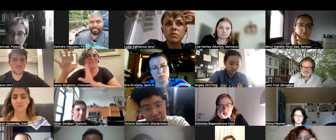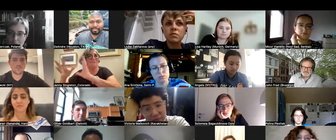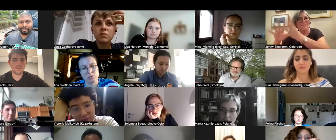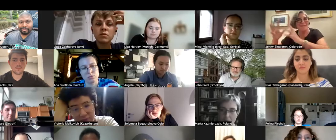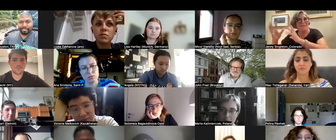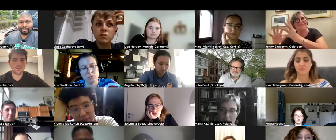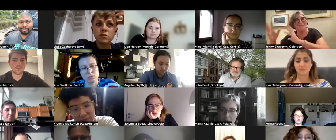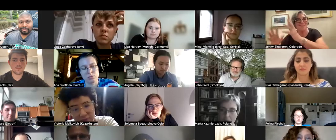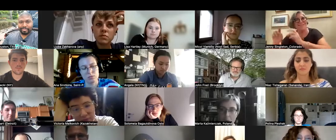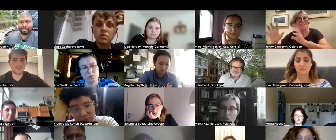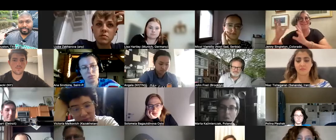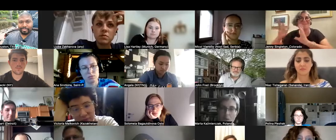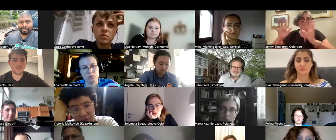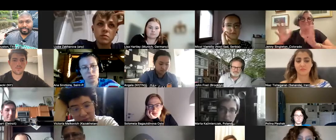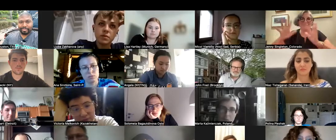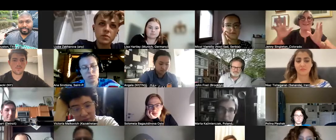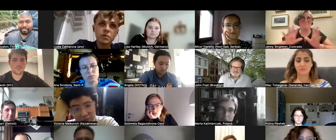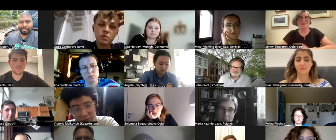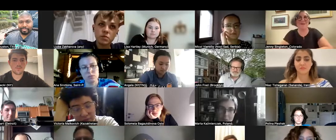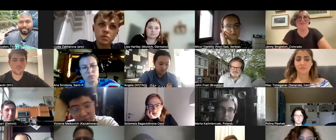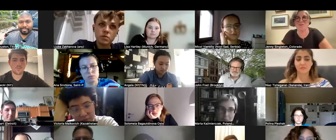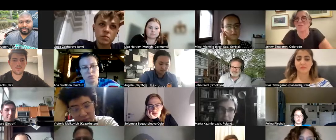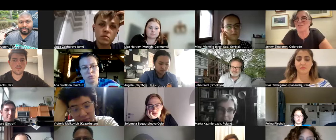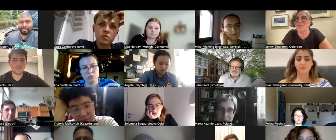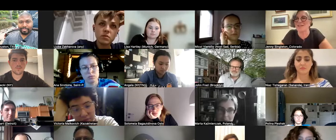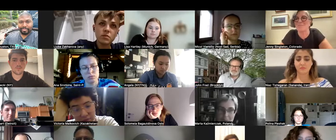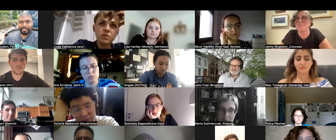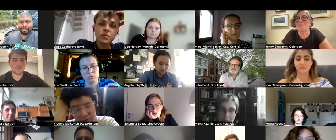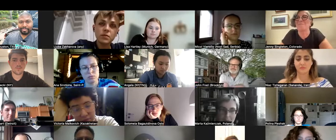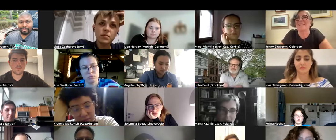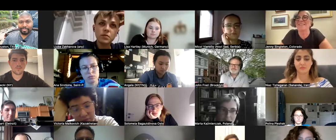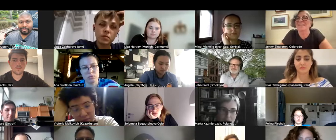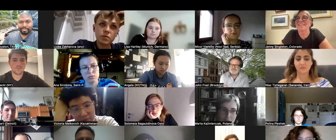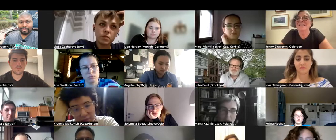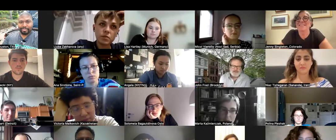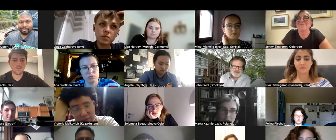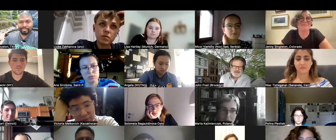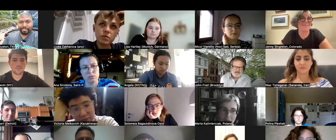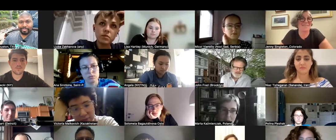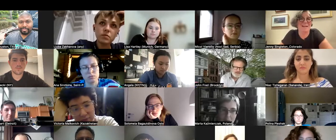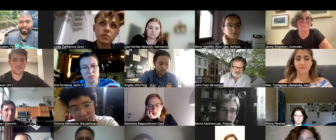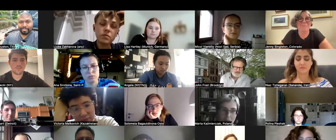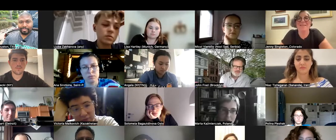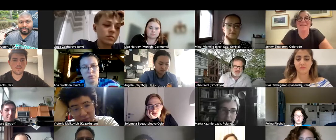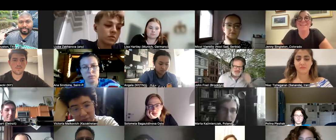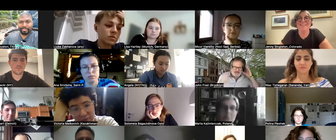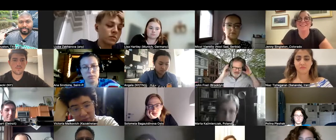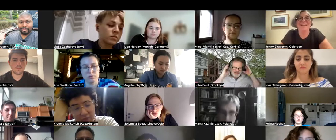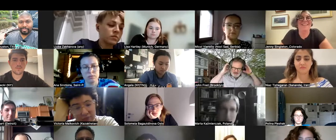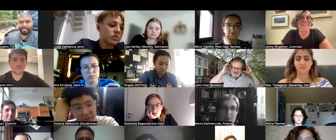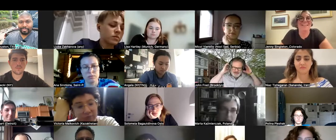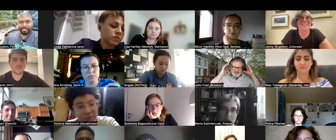Austro-Hungarian kind of sign language. And so I'm not sure which it comes from. So thank you.